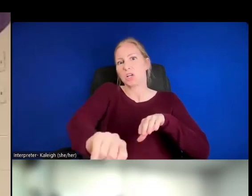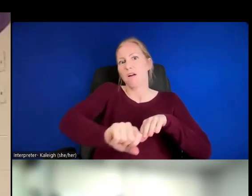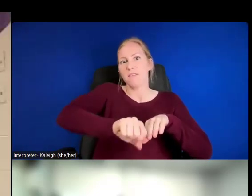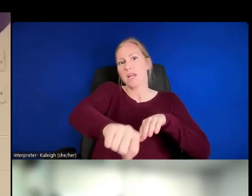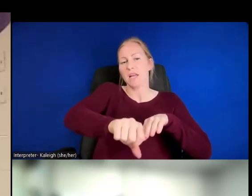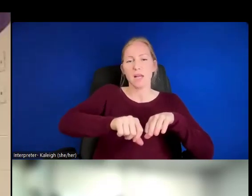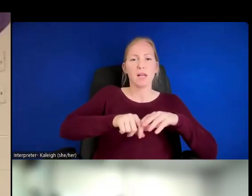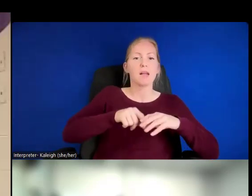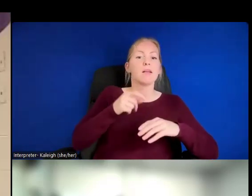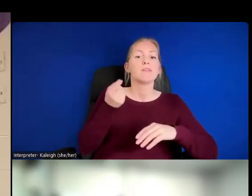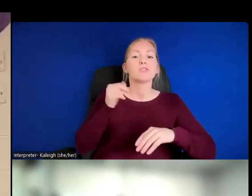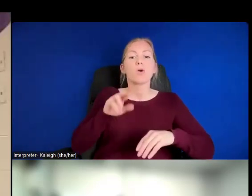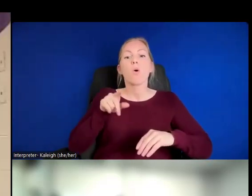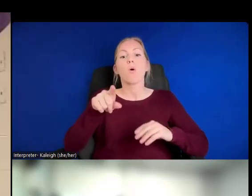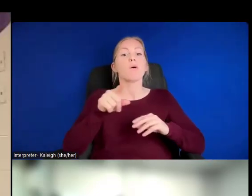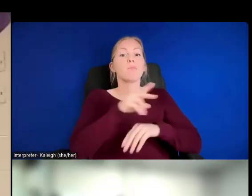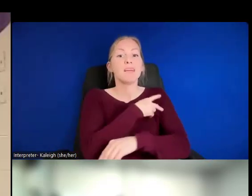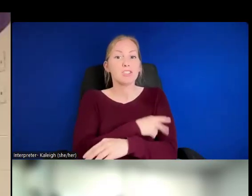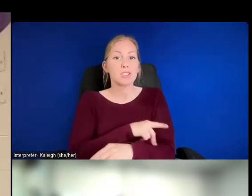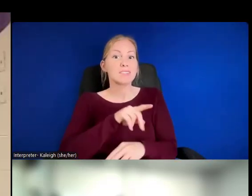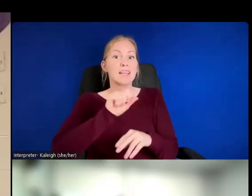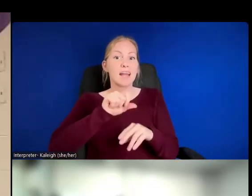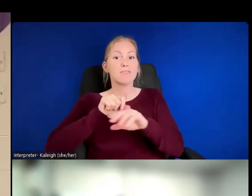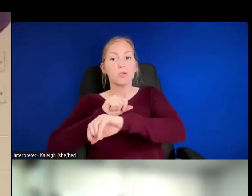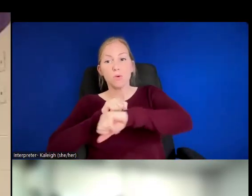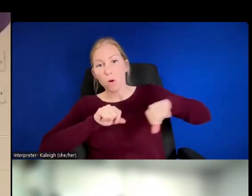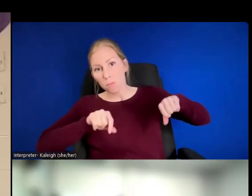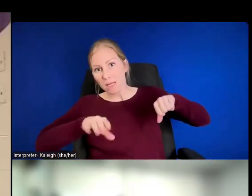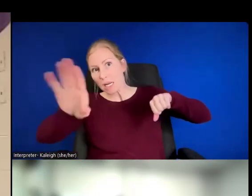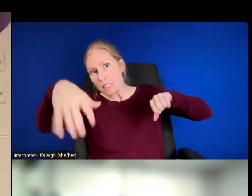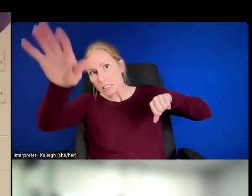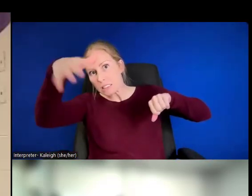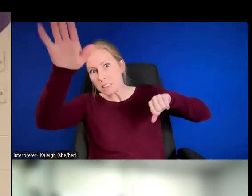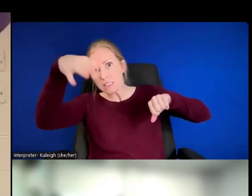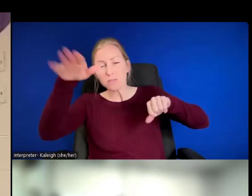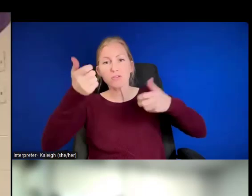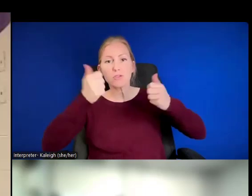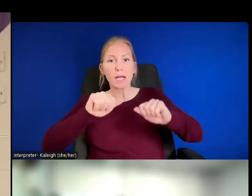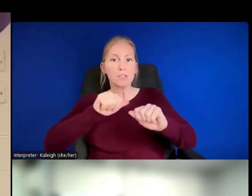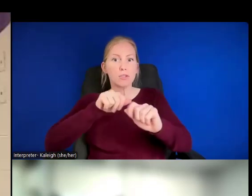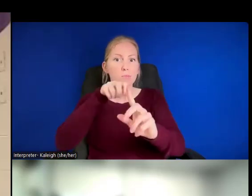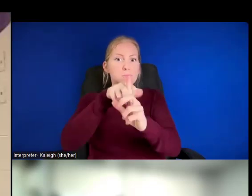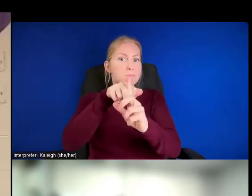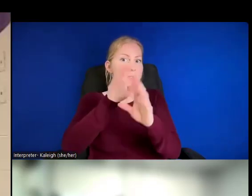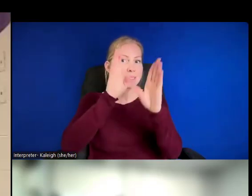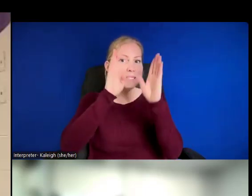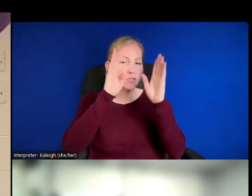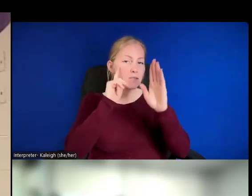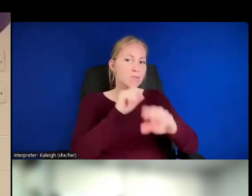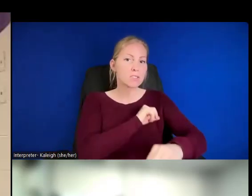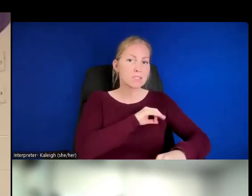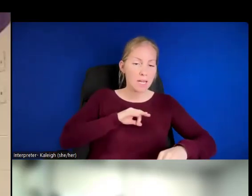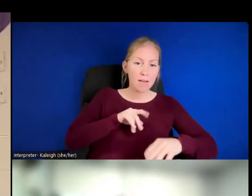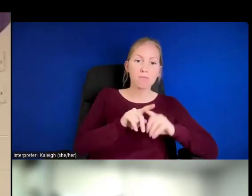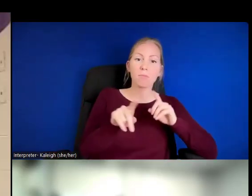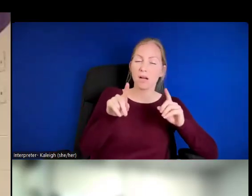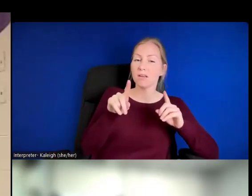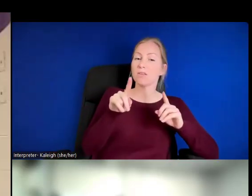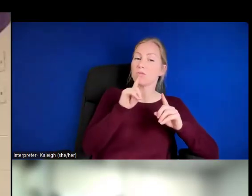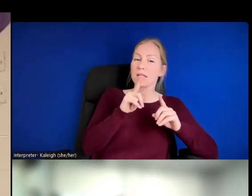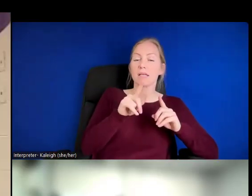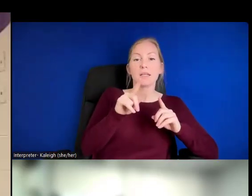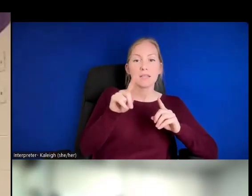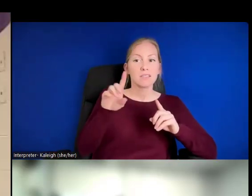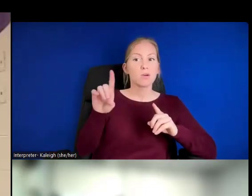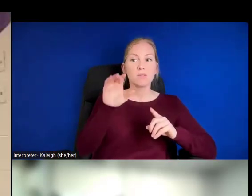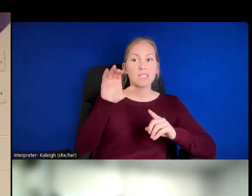attempt to get the attention of staff. Overall, patients have told DLC that once they're locked in, it's